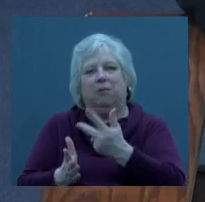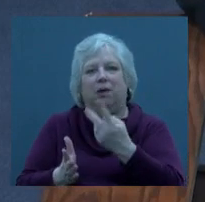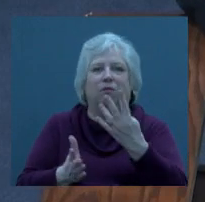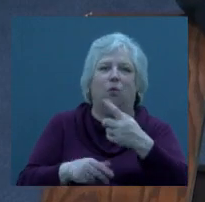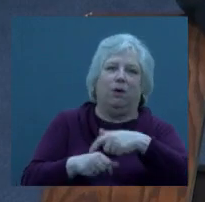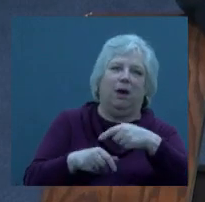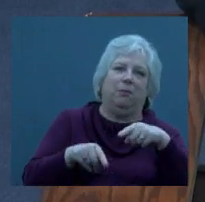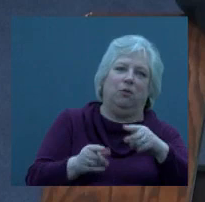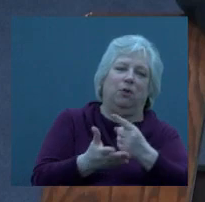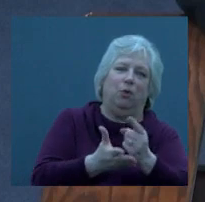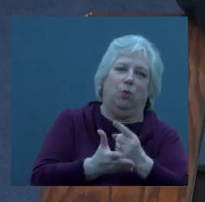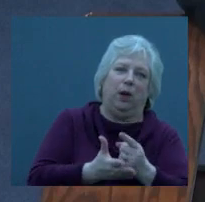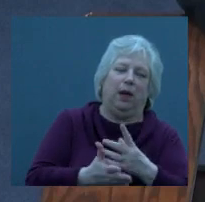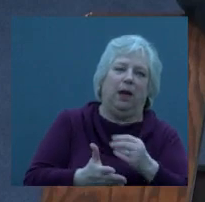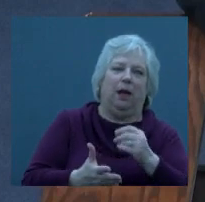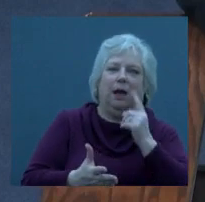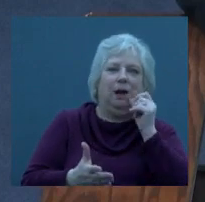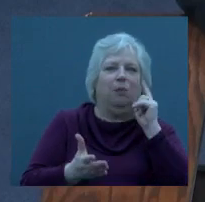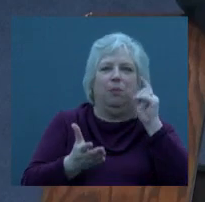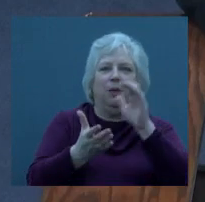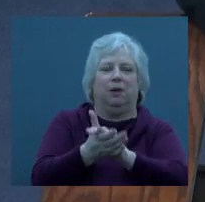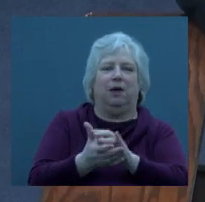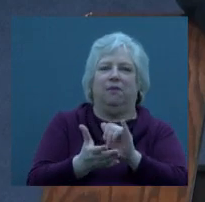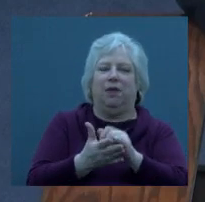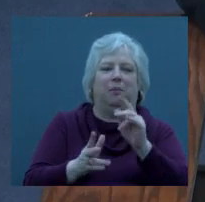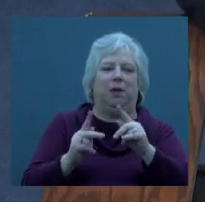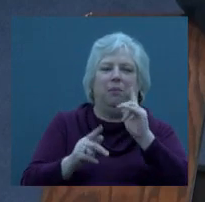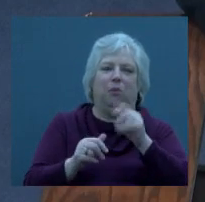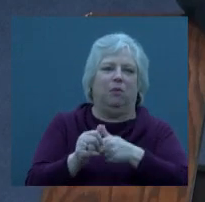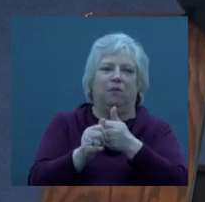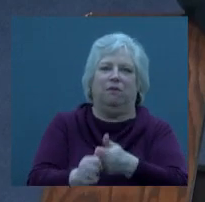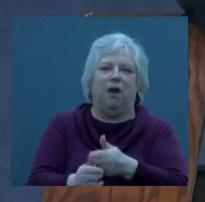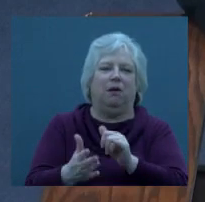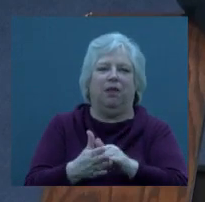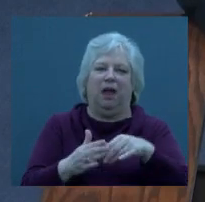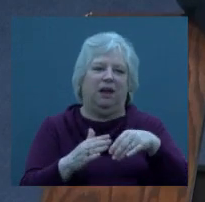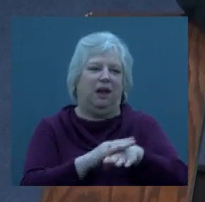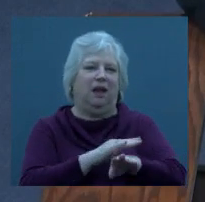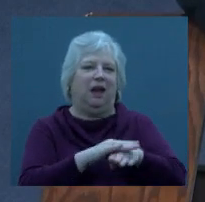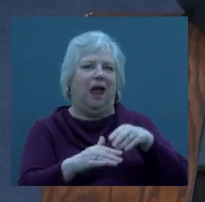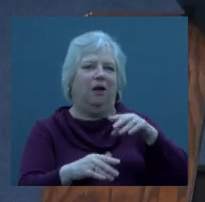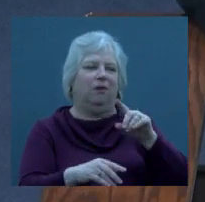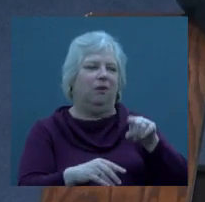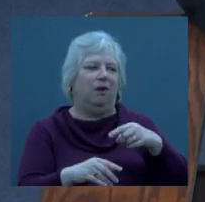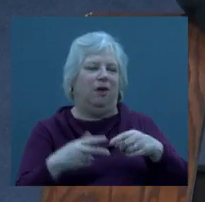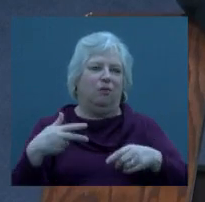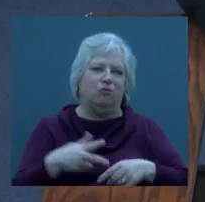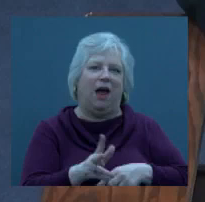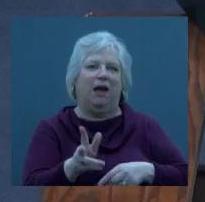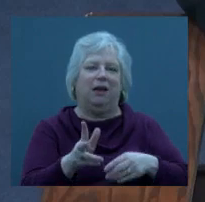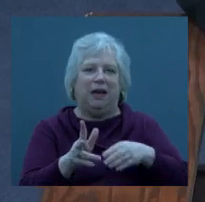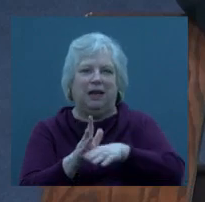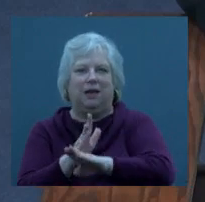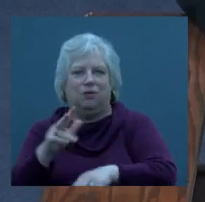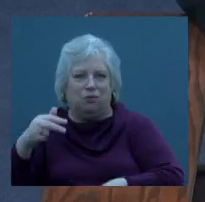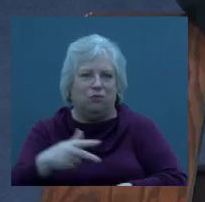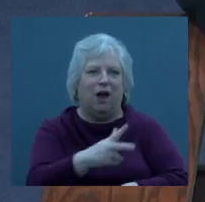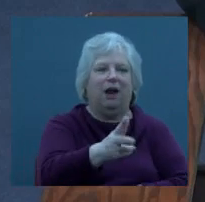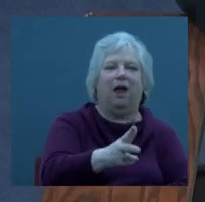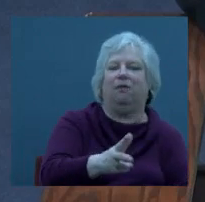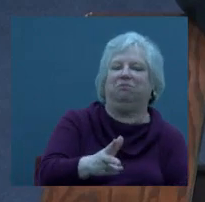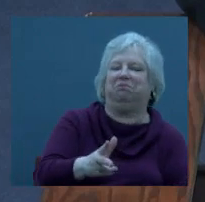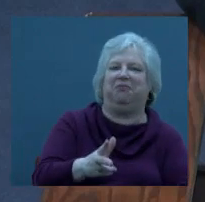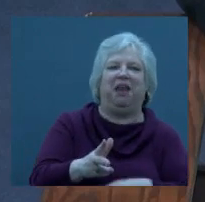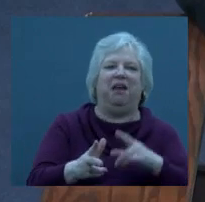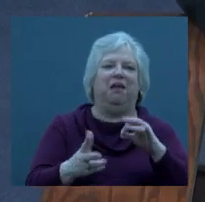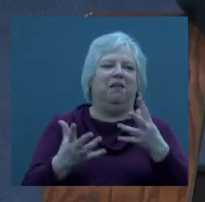week. And I don't believe people are going to adhere to that in and out, right in, right out. If they're going left